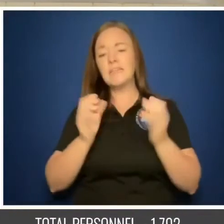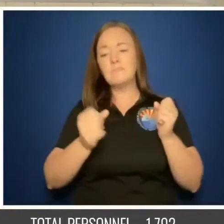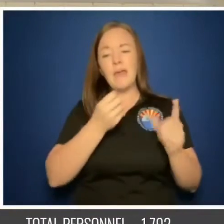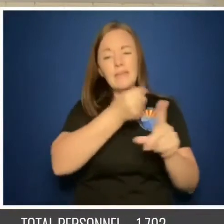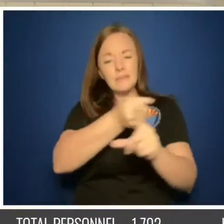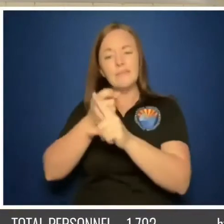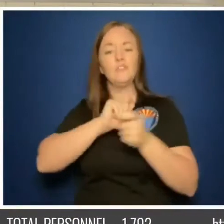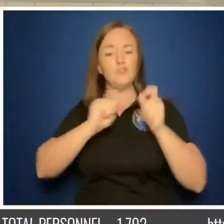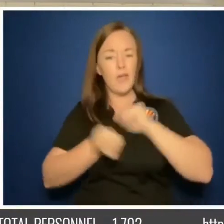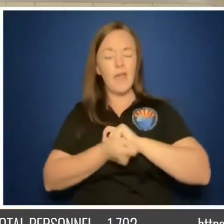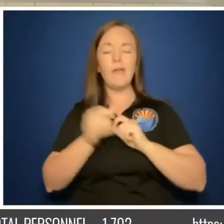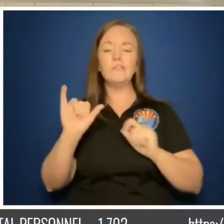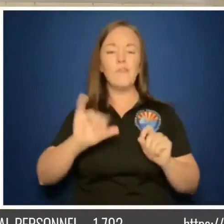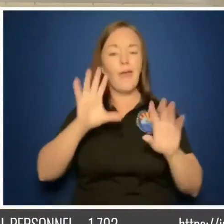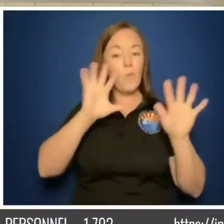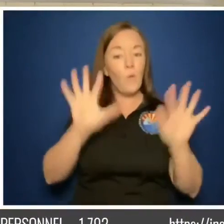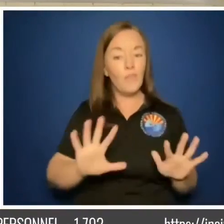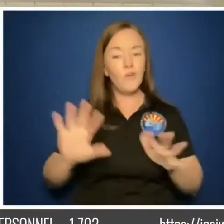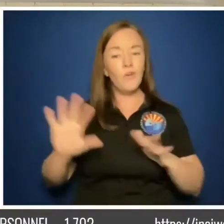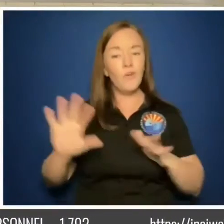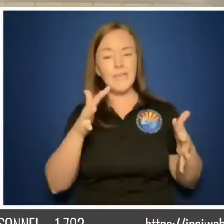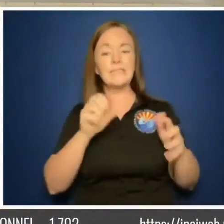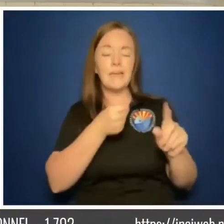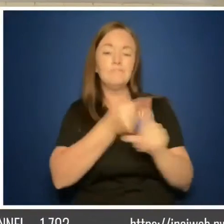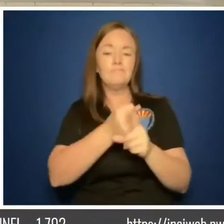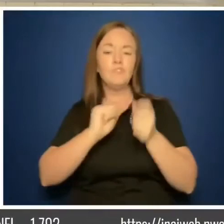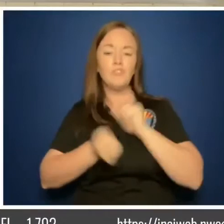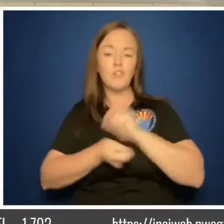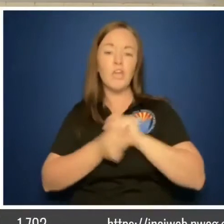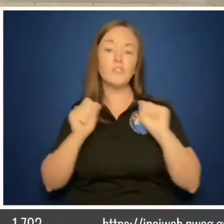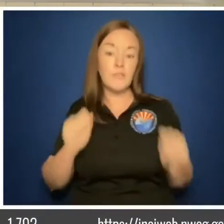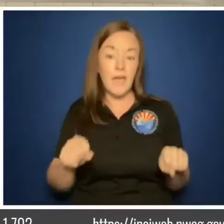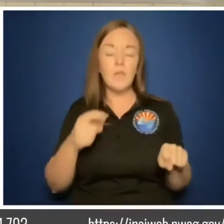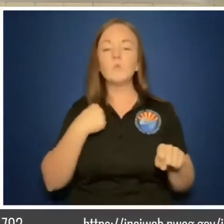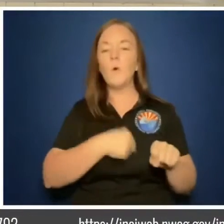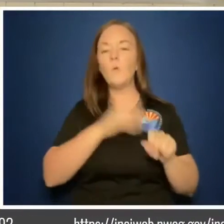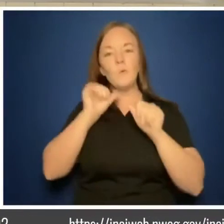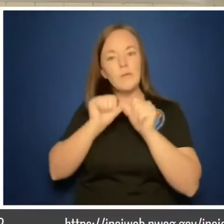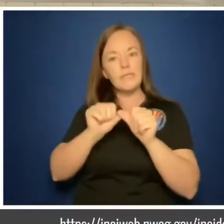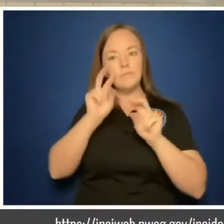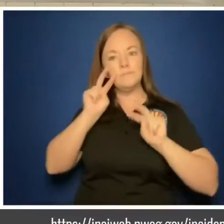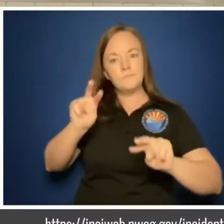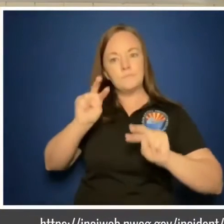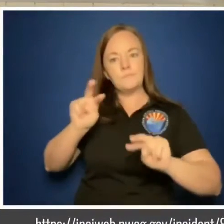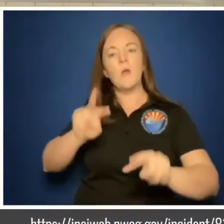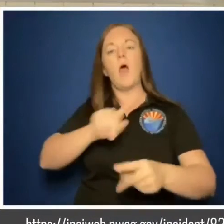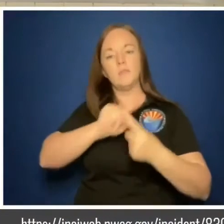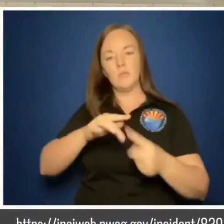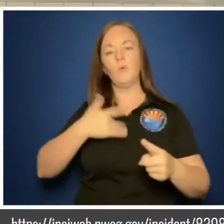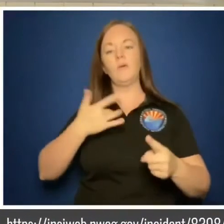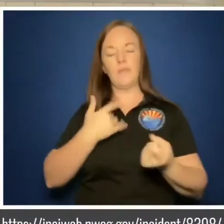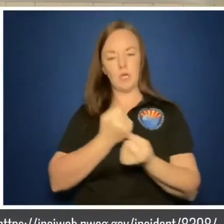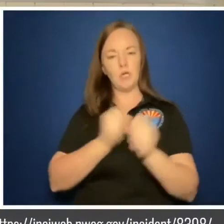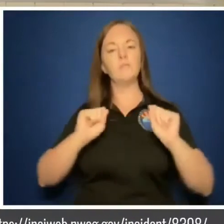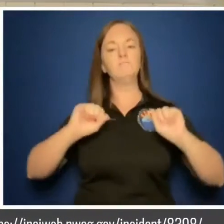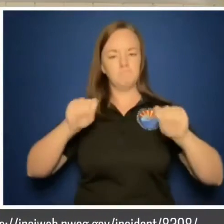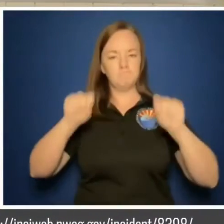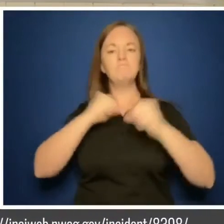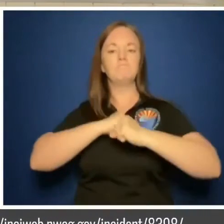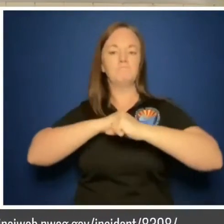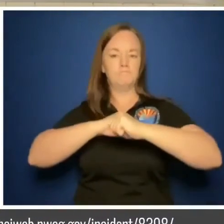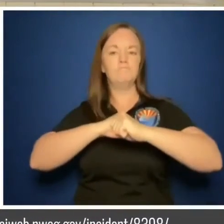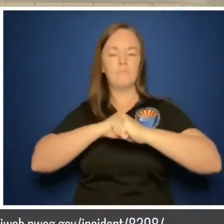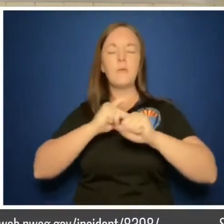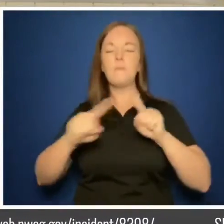going to keep that. We have a lot of folks out here. They'll maintain presence out there until we feel safe that we can show it contained. And then we'll continue to show presence out